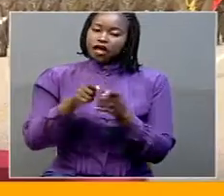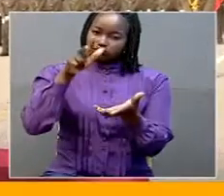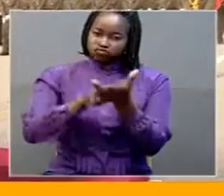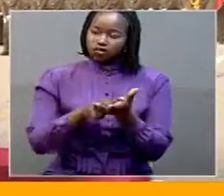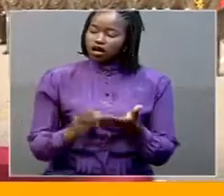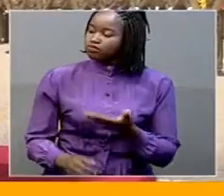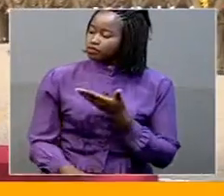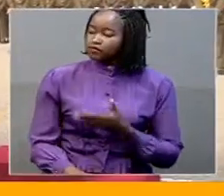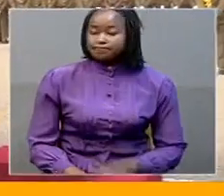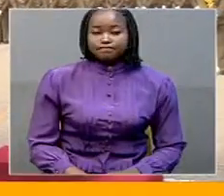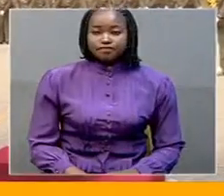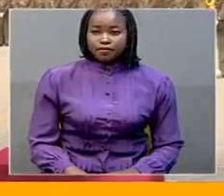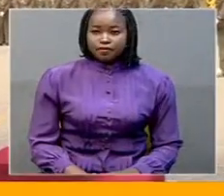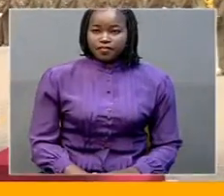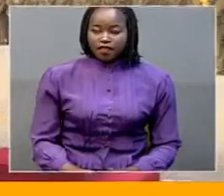I,